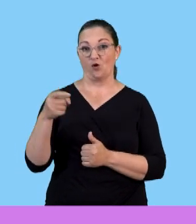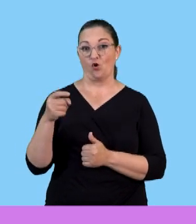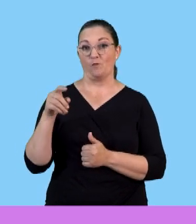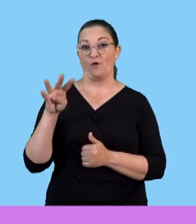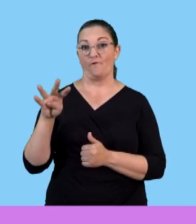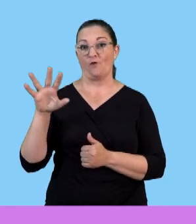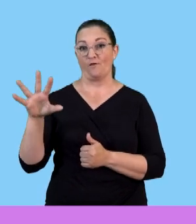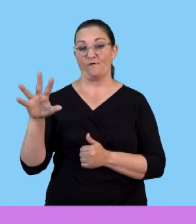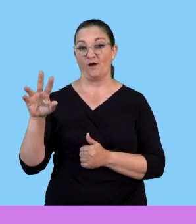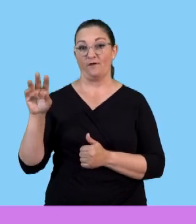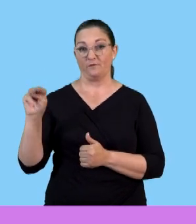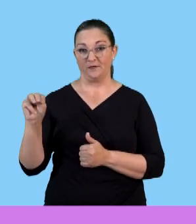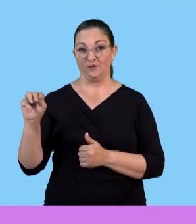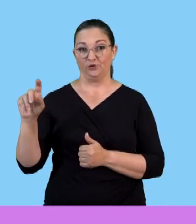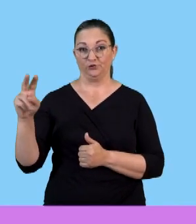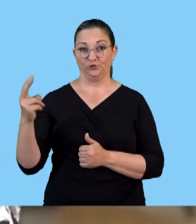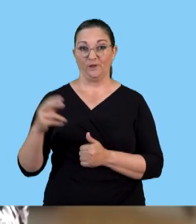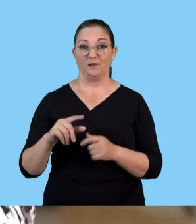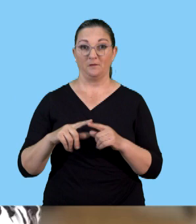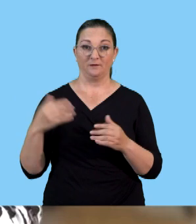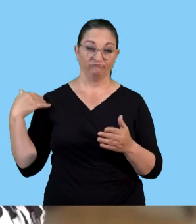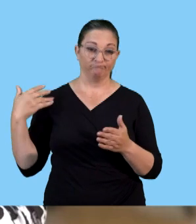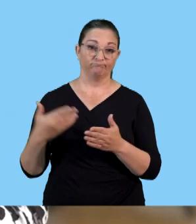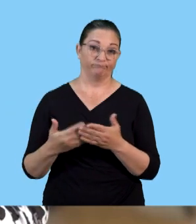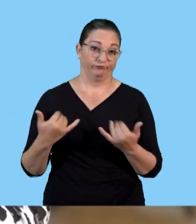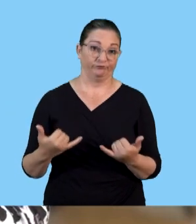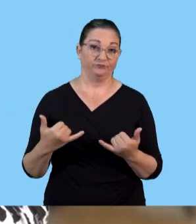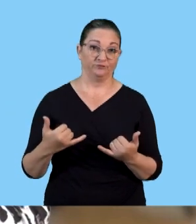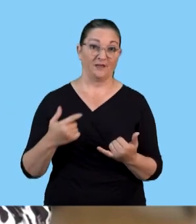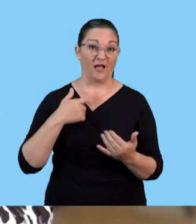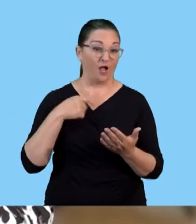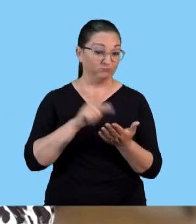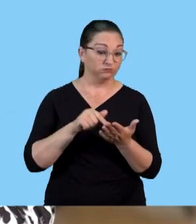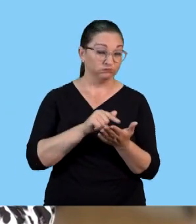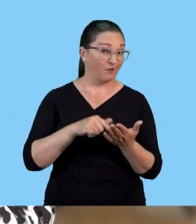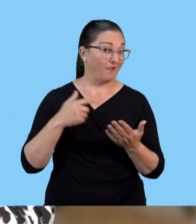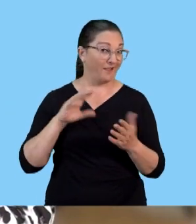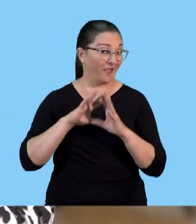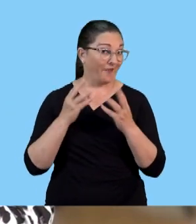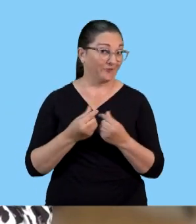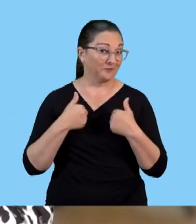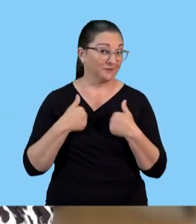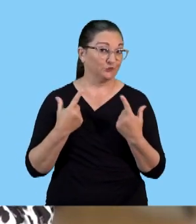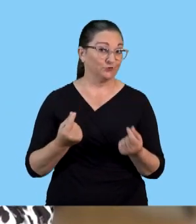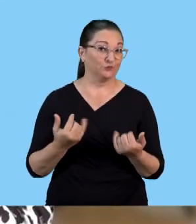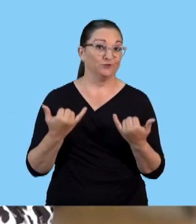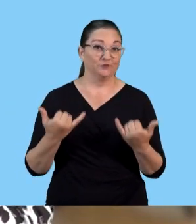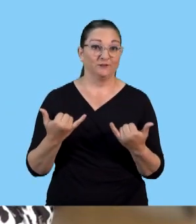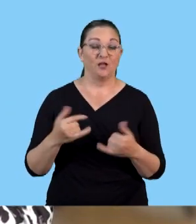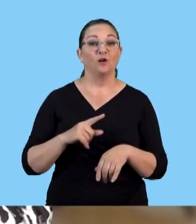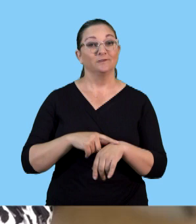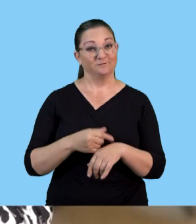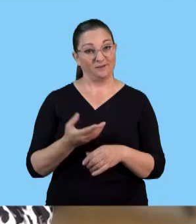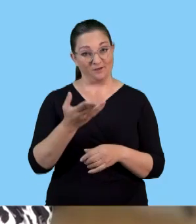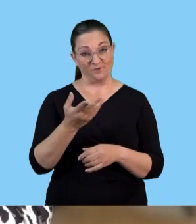0,45 meters squared. But up until now, I've been the one doing all the calculations, so I will